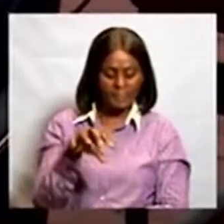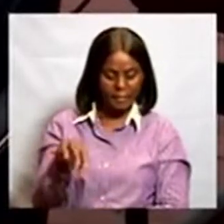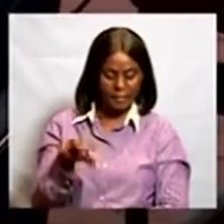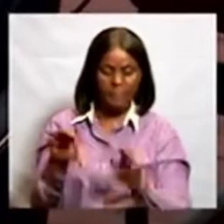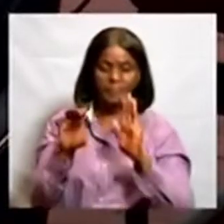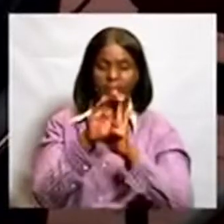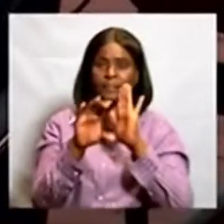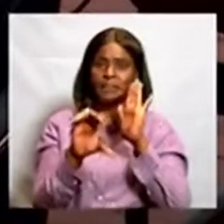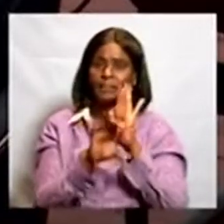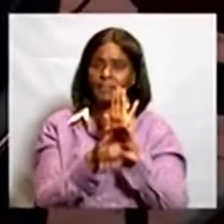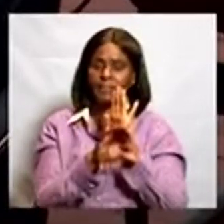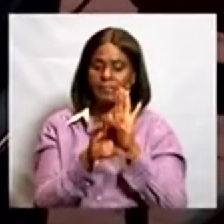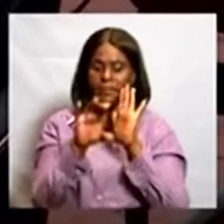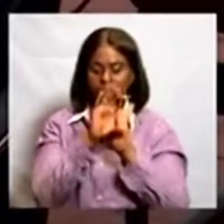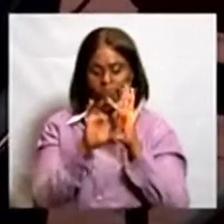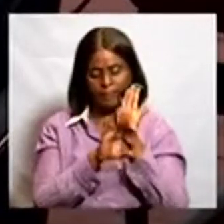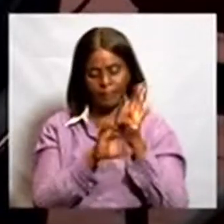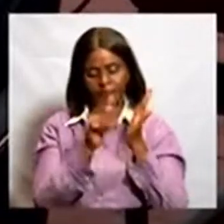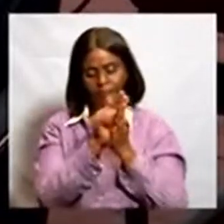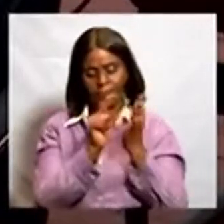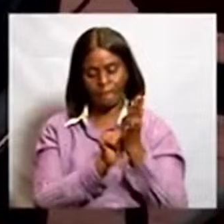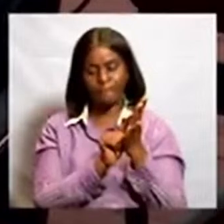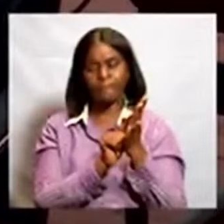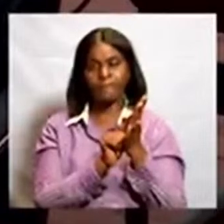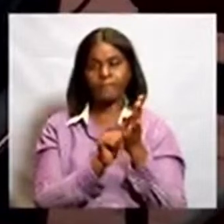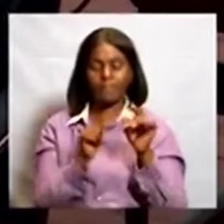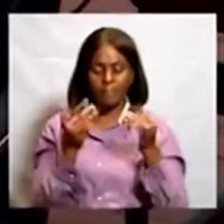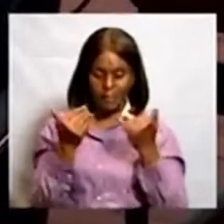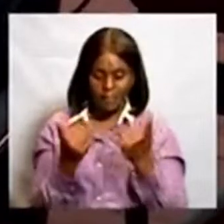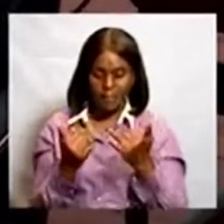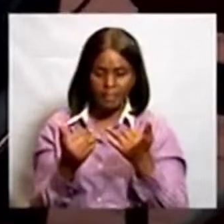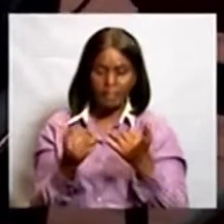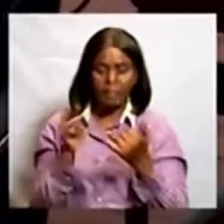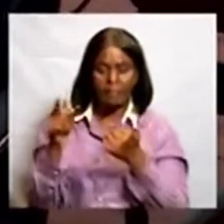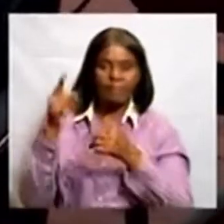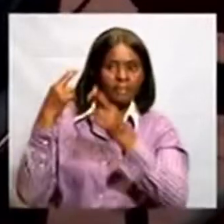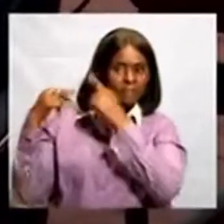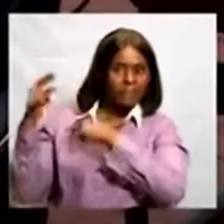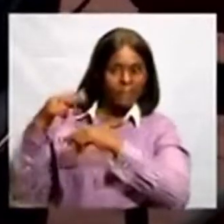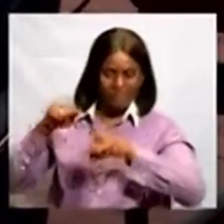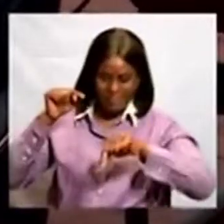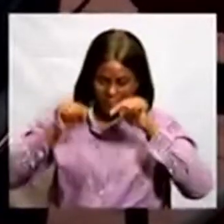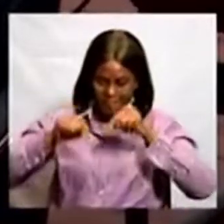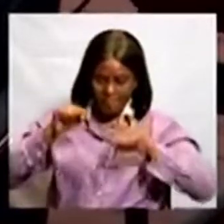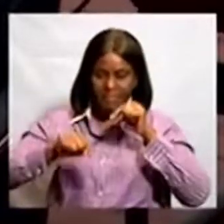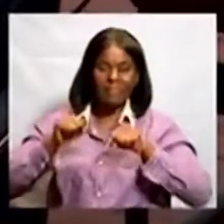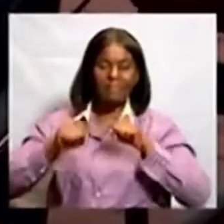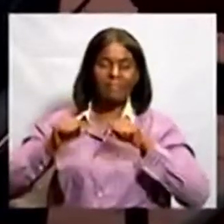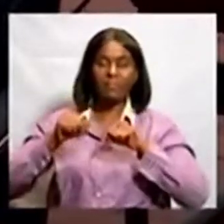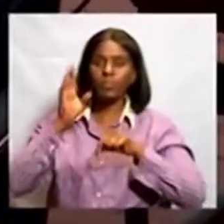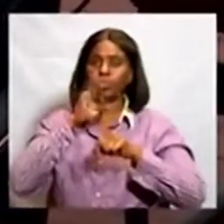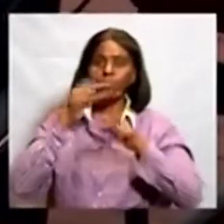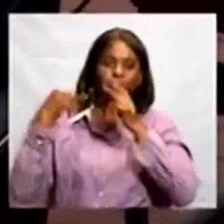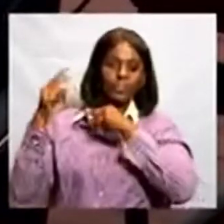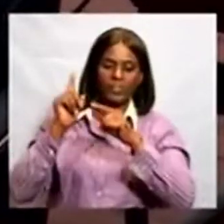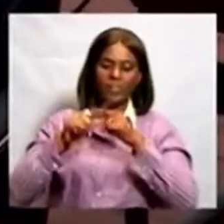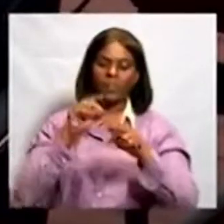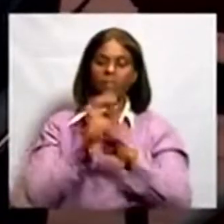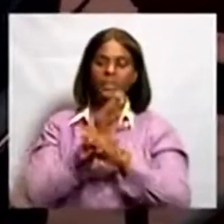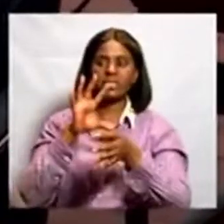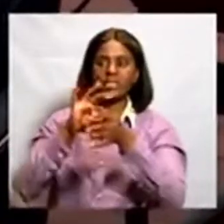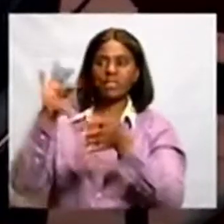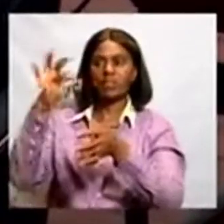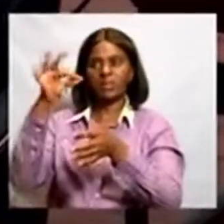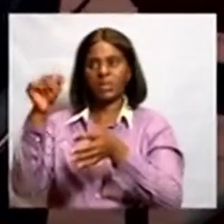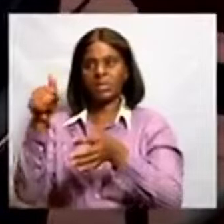Code Act or law at the moment. It was reviewed just recently, but already